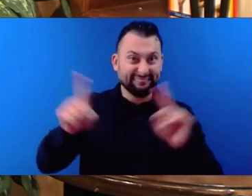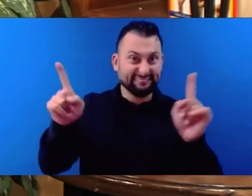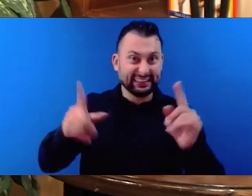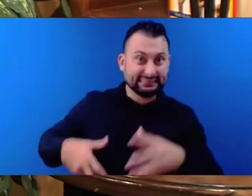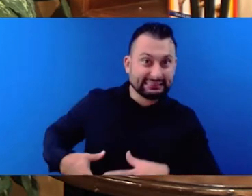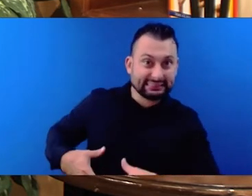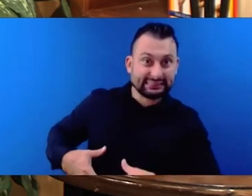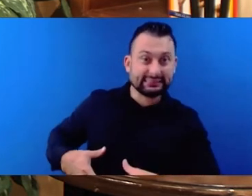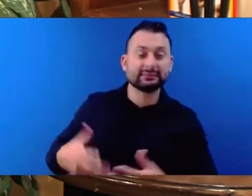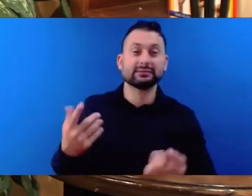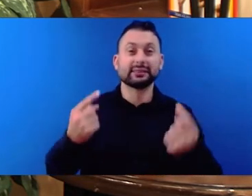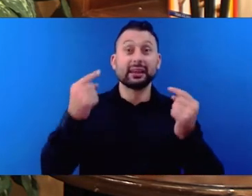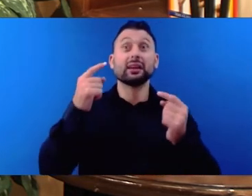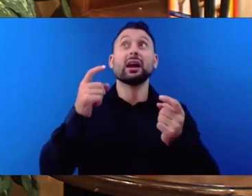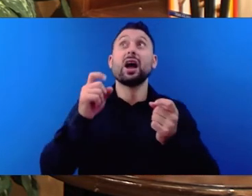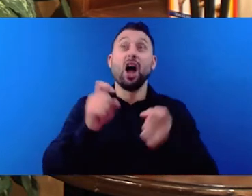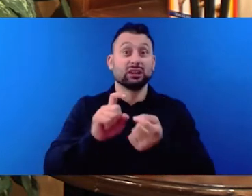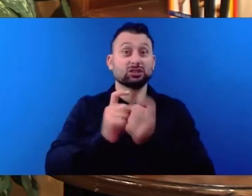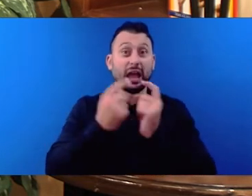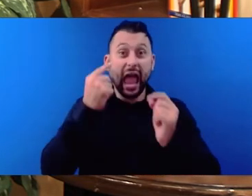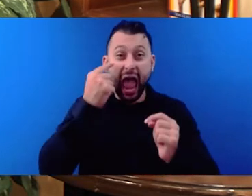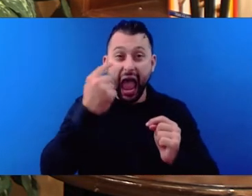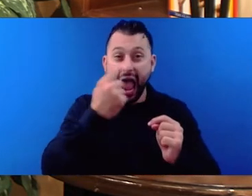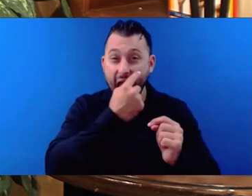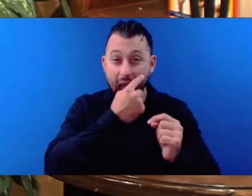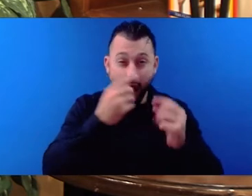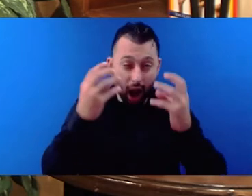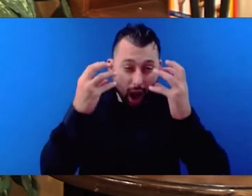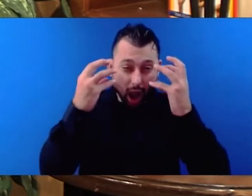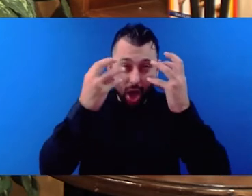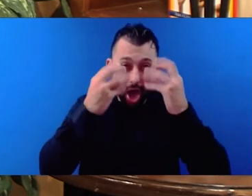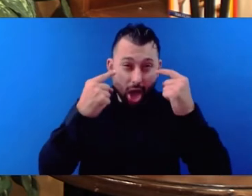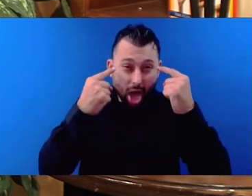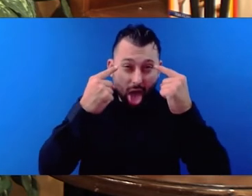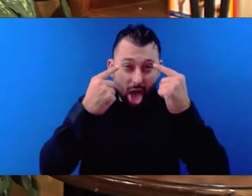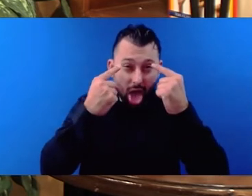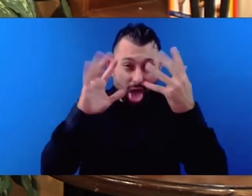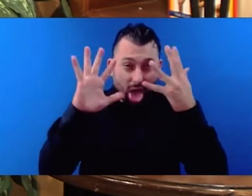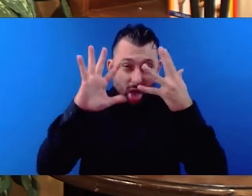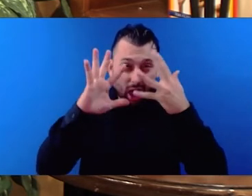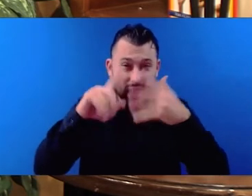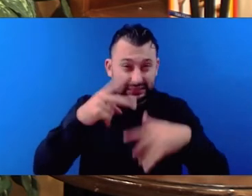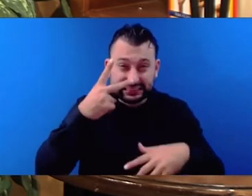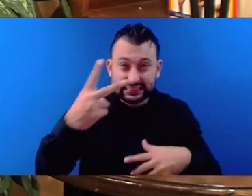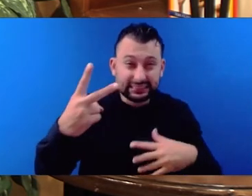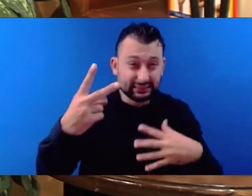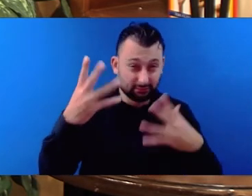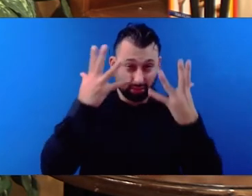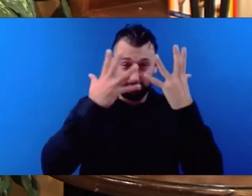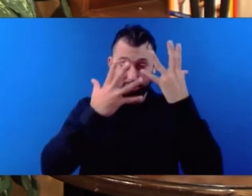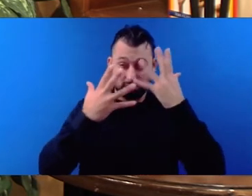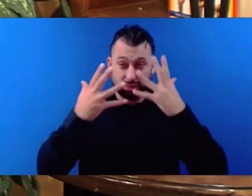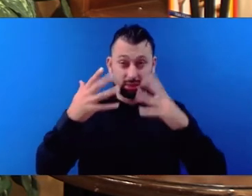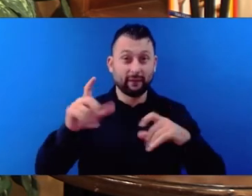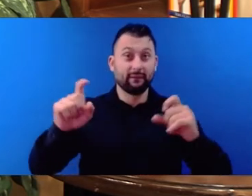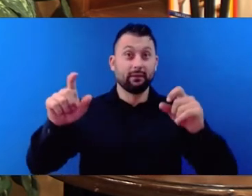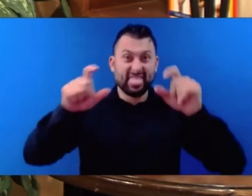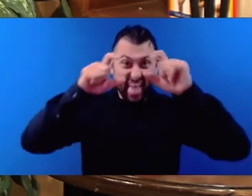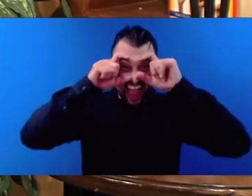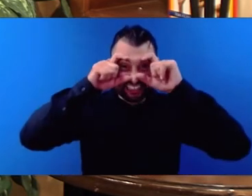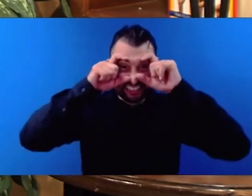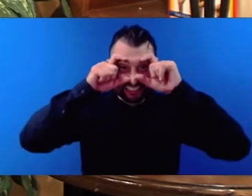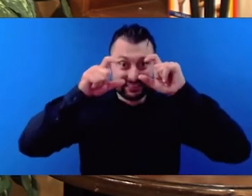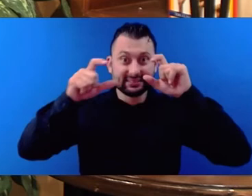left under uncontrolled. Now, in the short term, if diabetes is